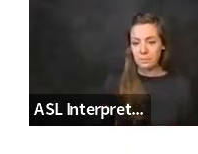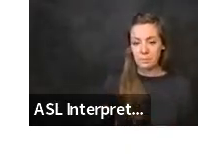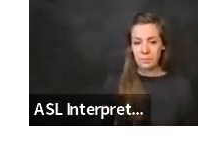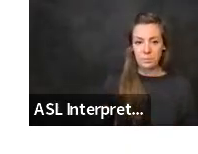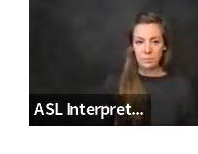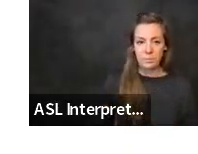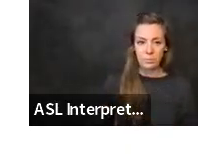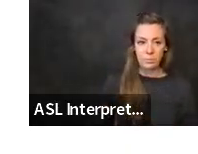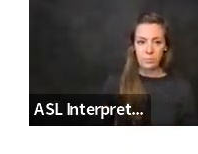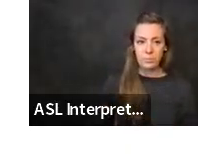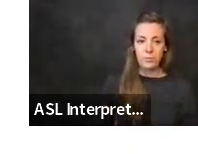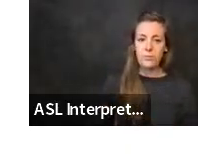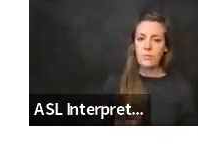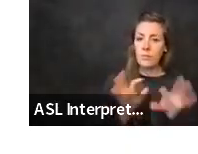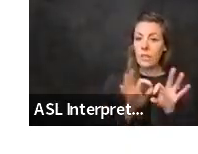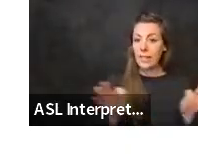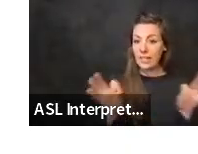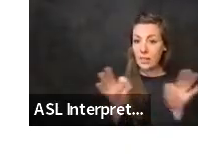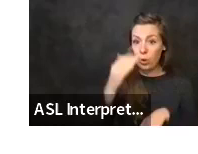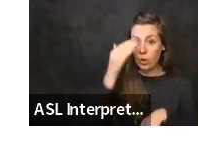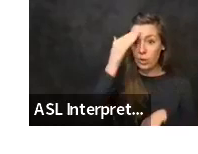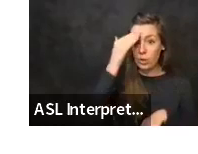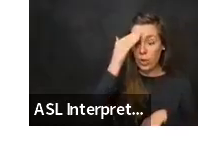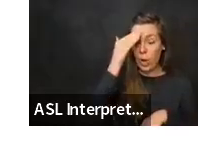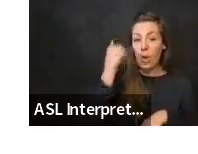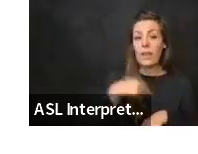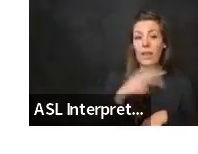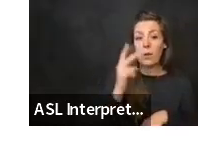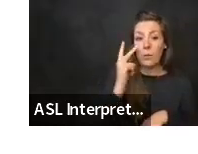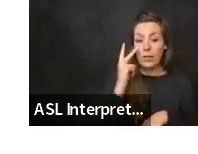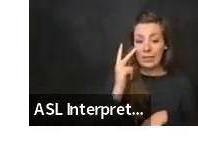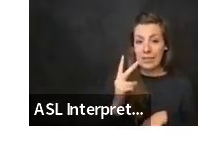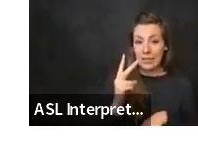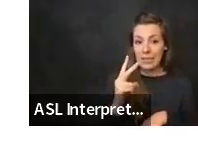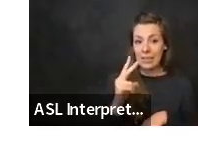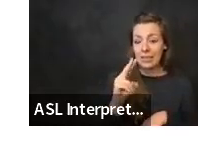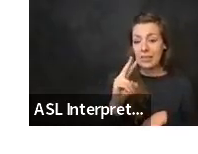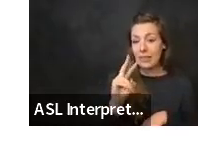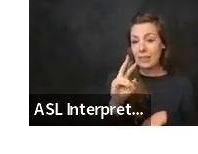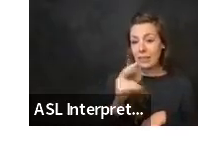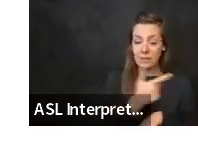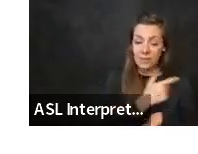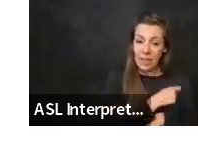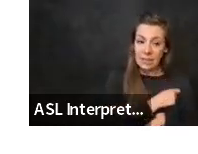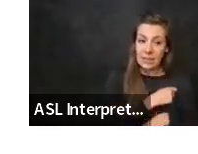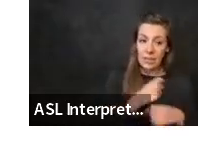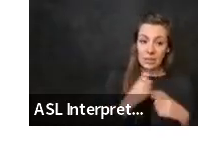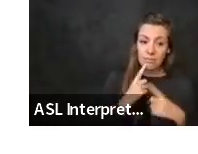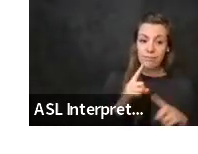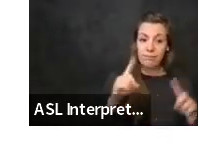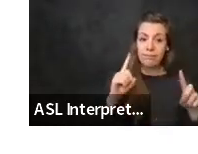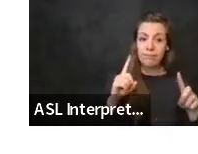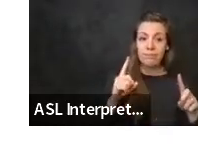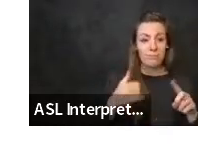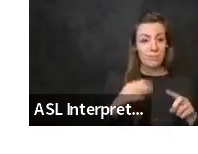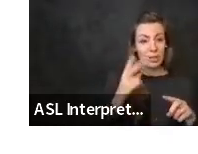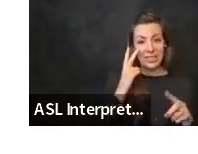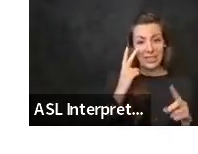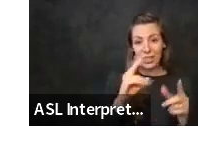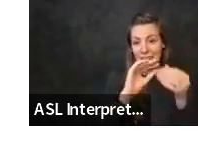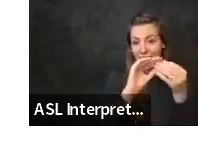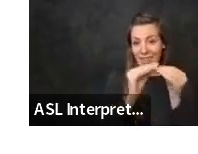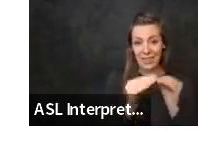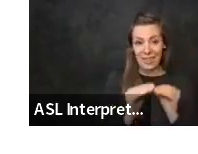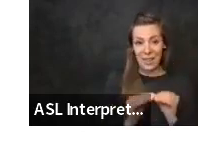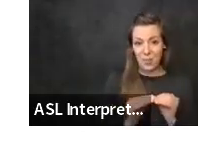It's important to note that although we are seeing vaccine breakthroughs, looking at our data in the county,